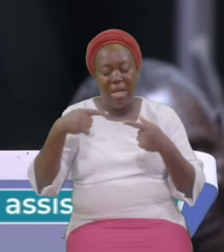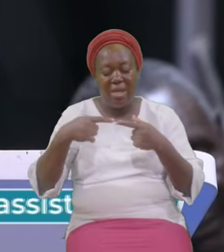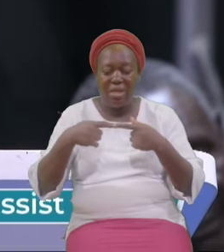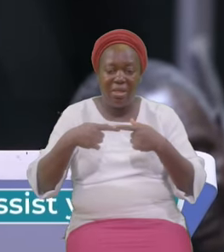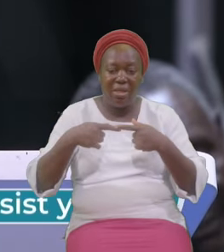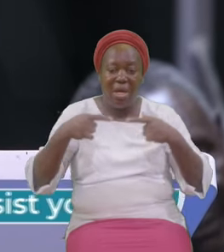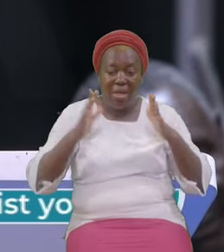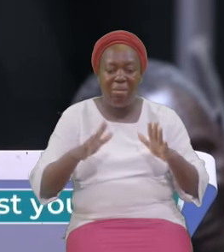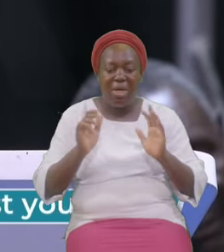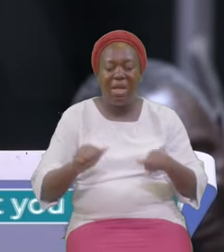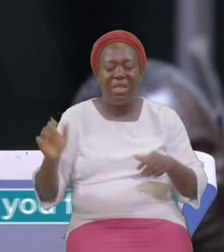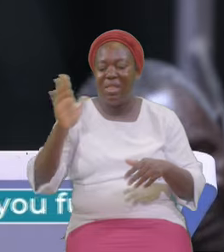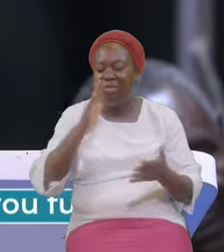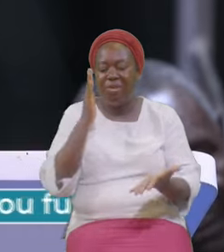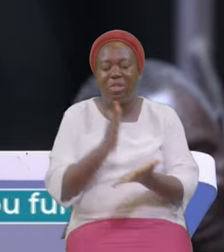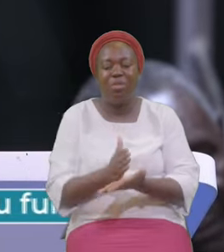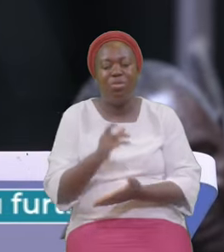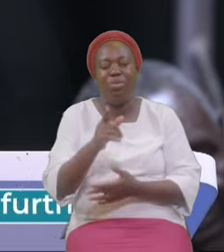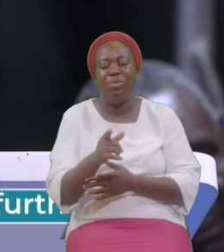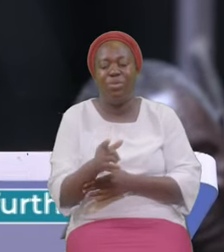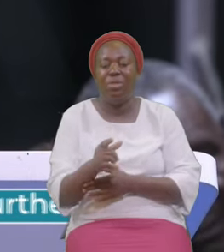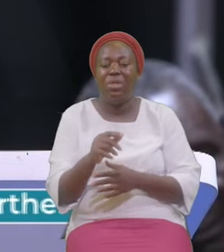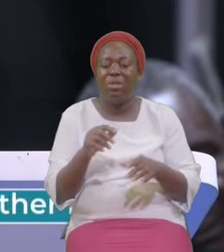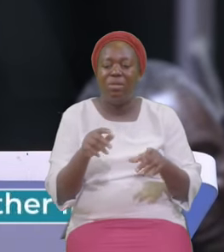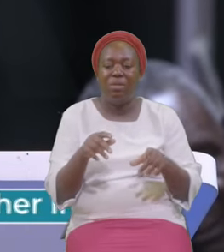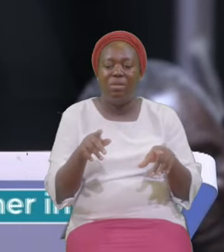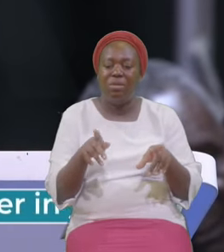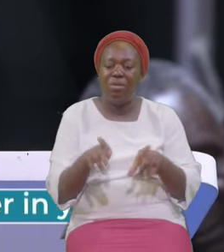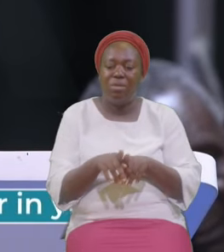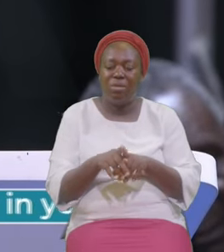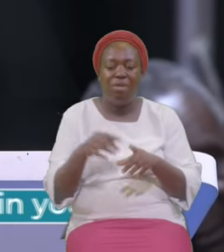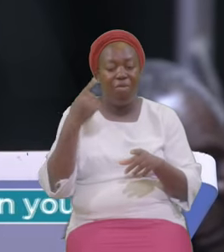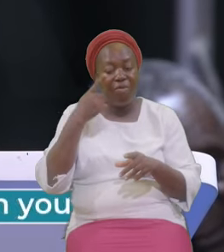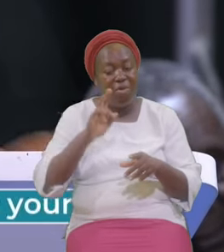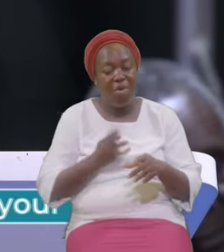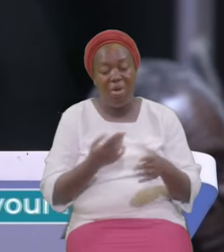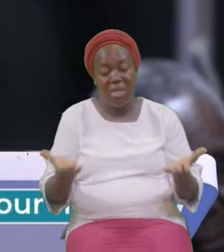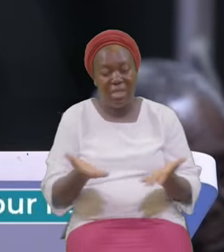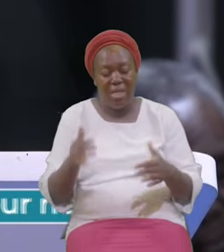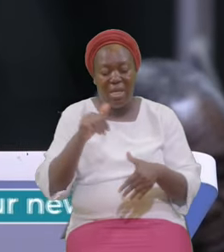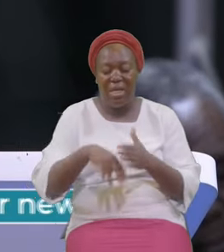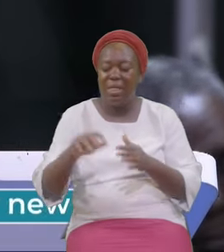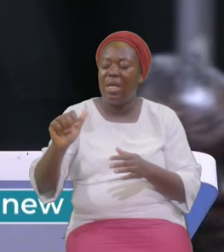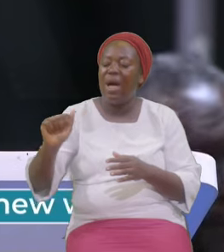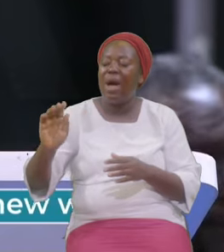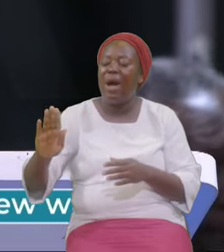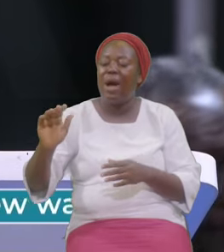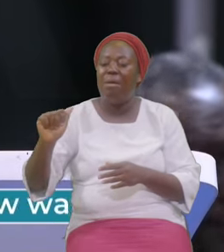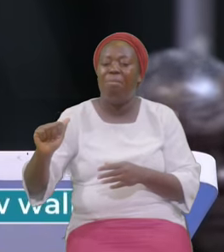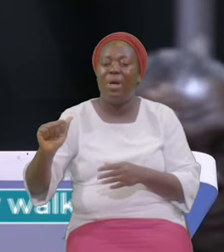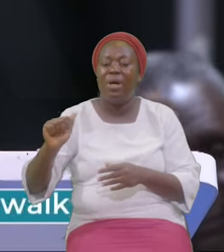on Sunday 5th. For us here in Aba, in all our